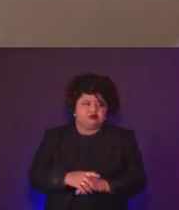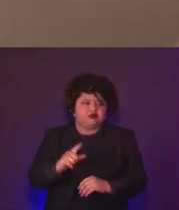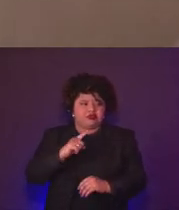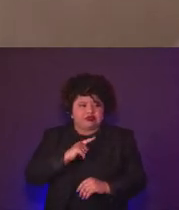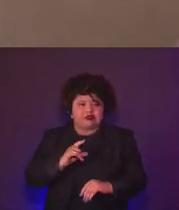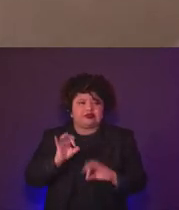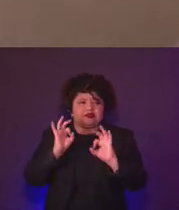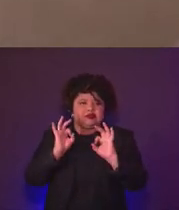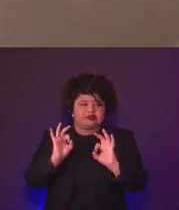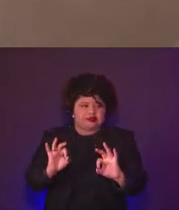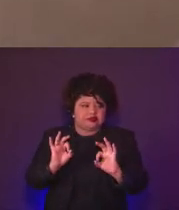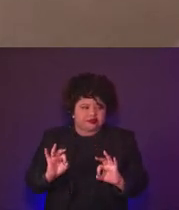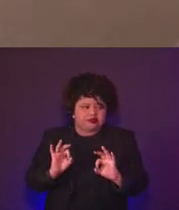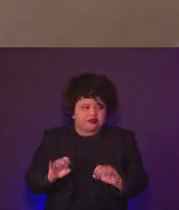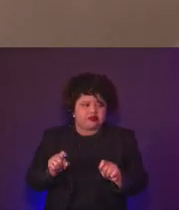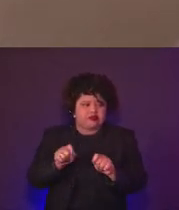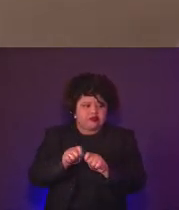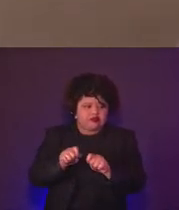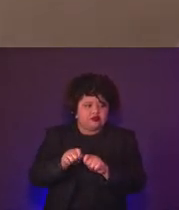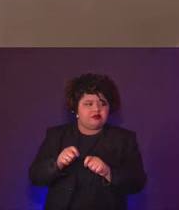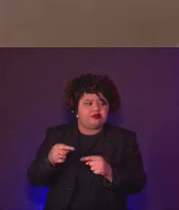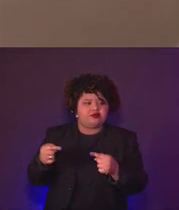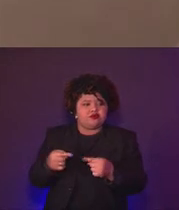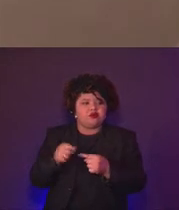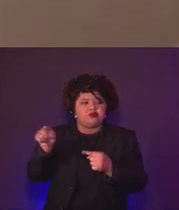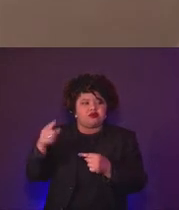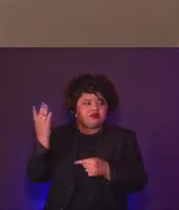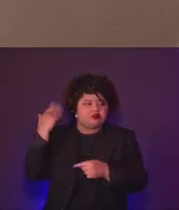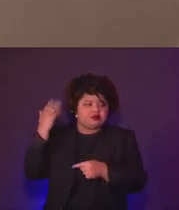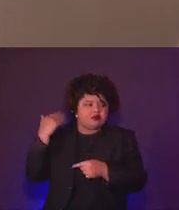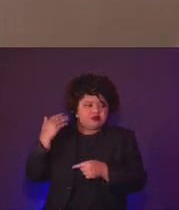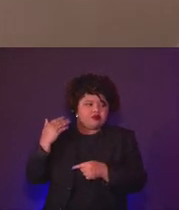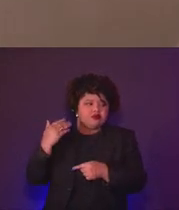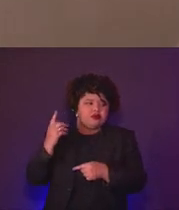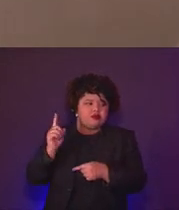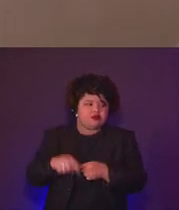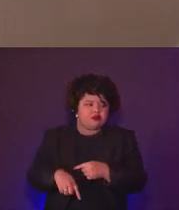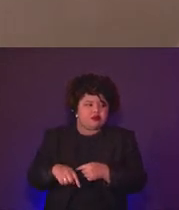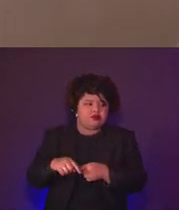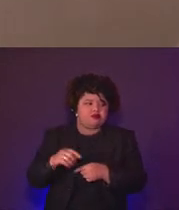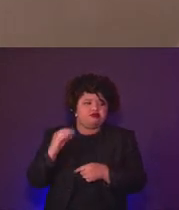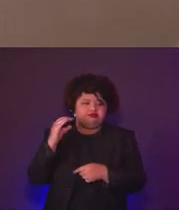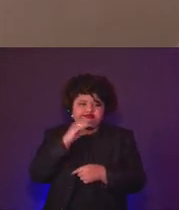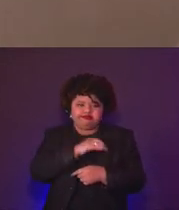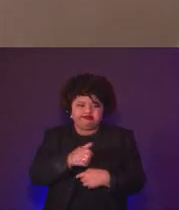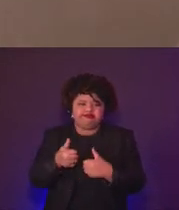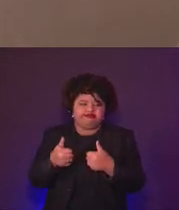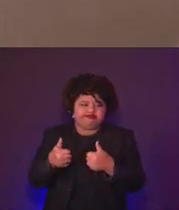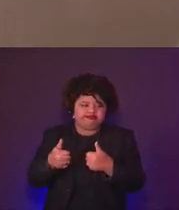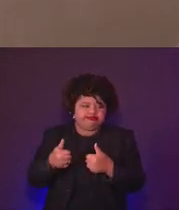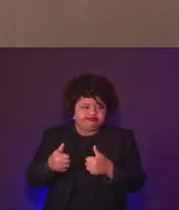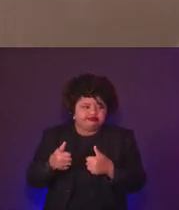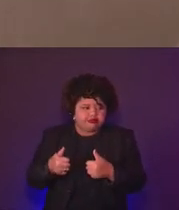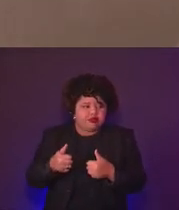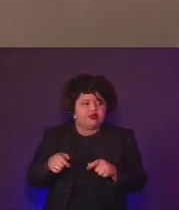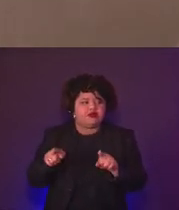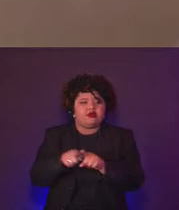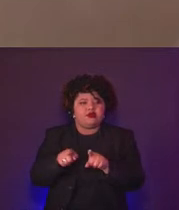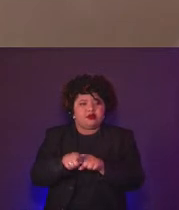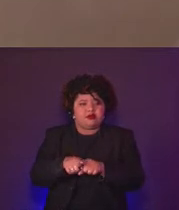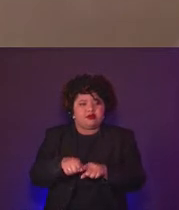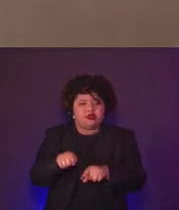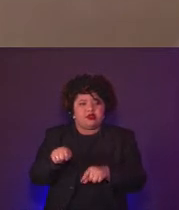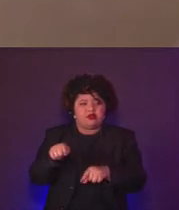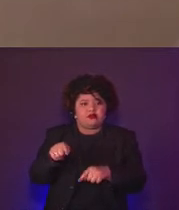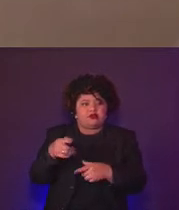there was a baseball strike that summer. And so Phil was interested in taking a look at the economic impact of the baseball